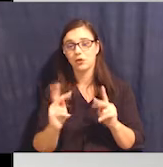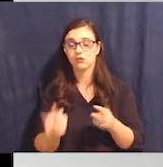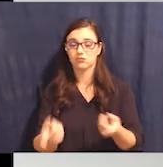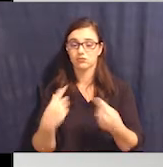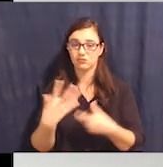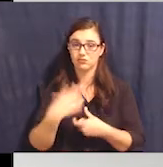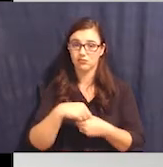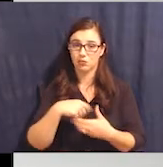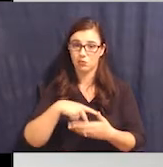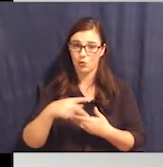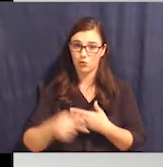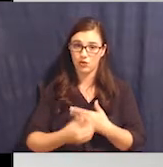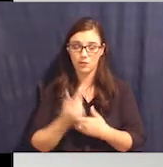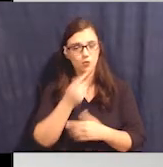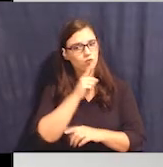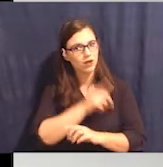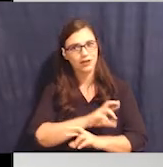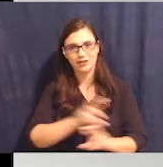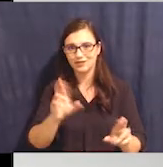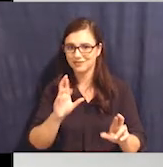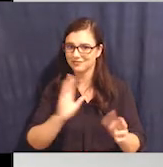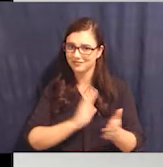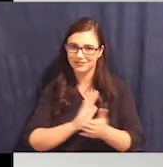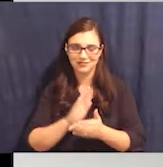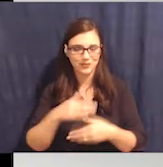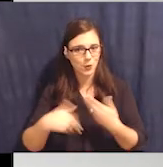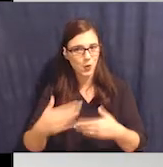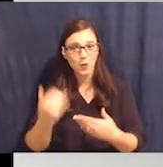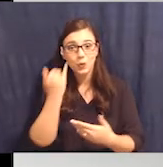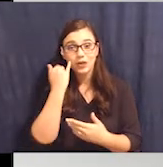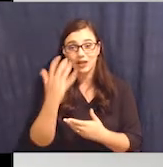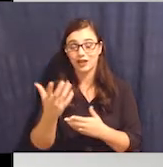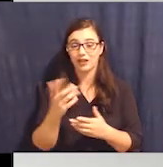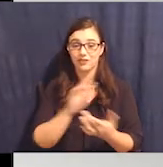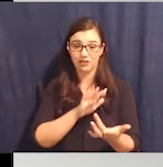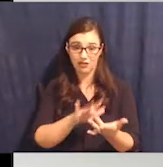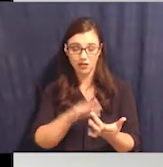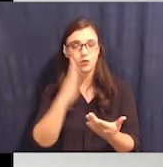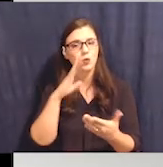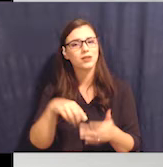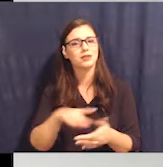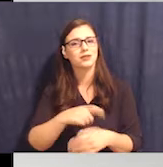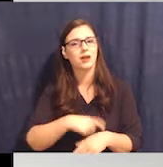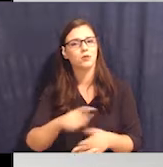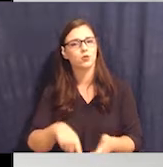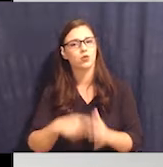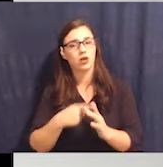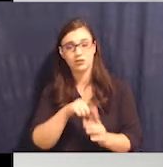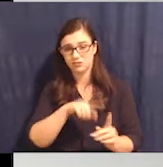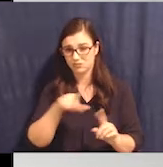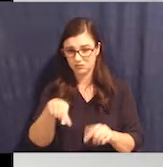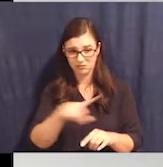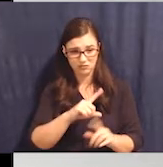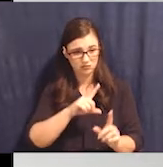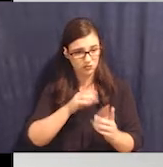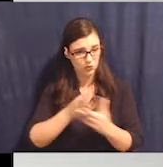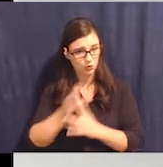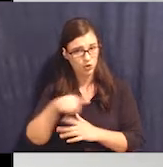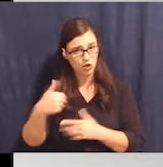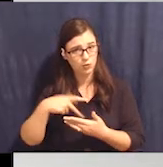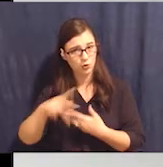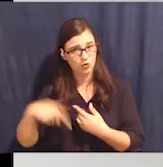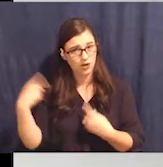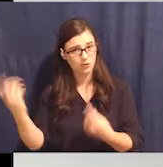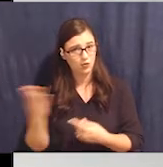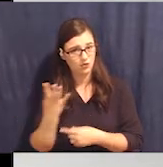Hopefully people who come to our program are ready to go, so if we hear from you, you know it's time for you to get started. Has anyone here been to another program